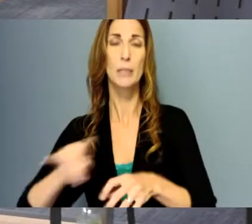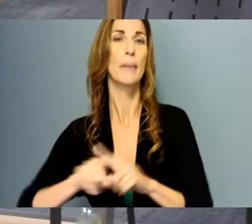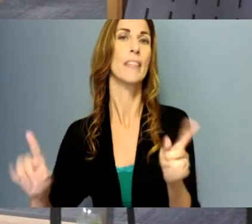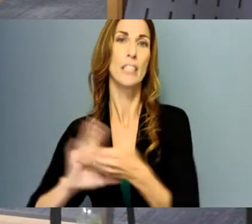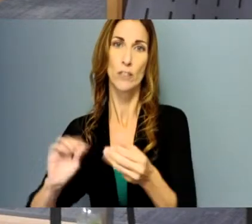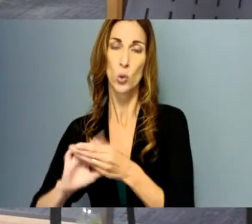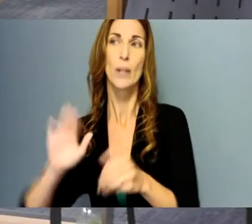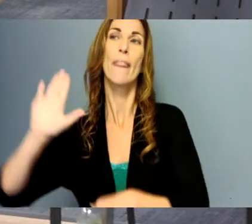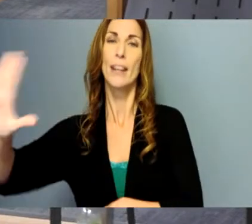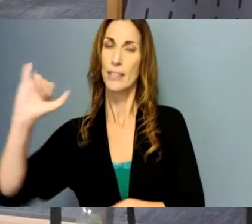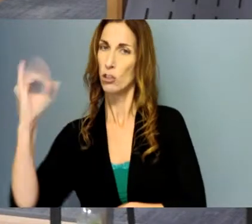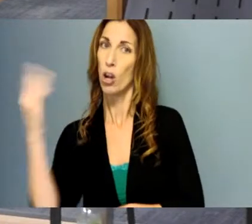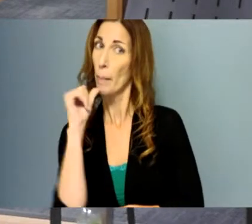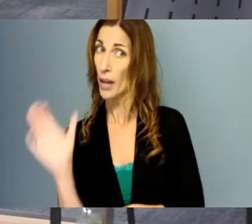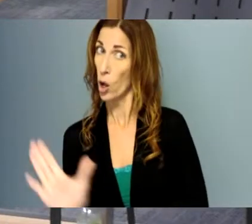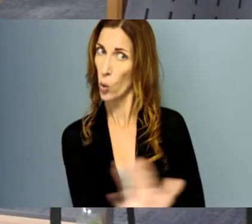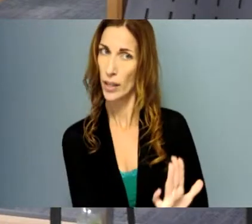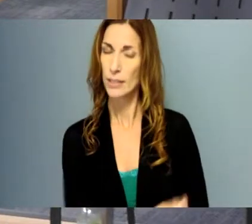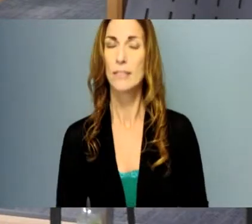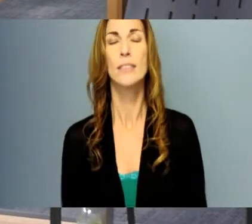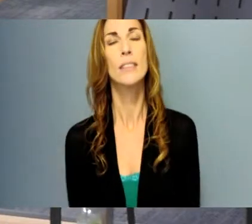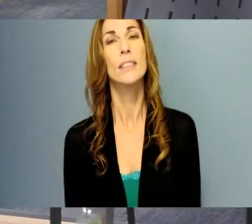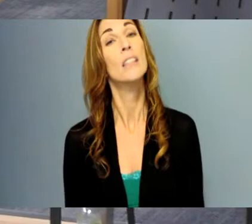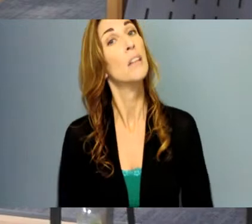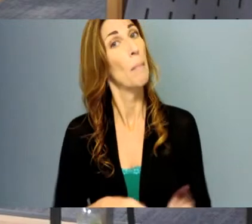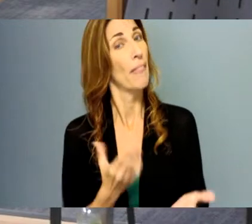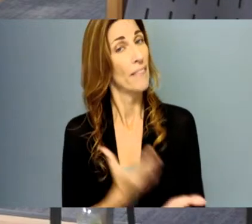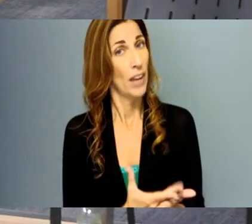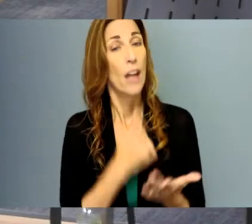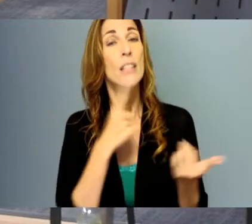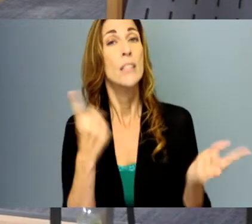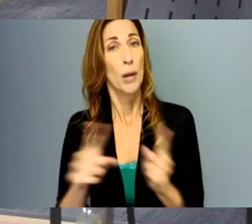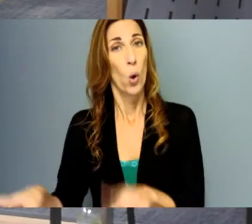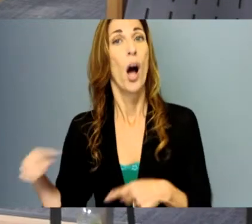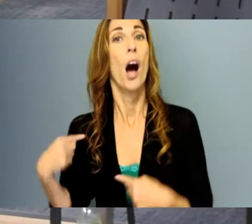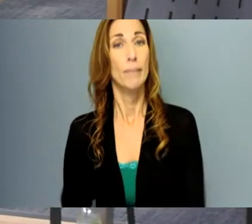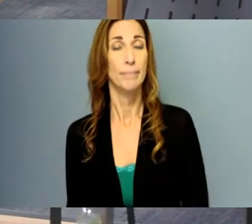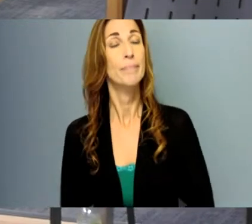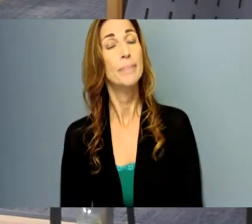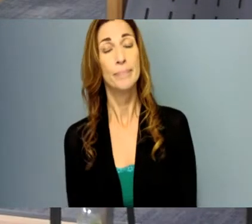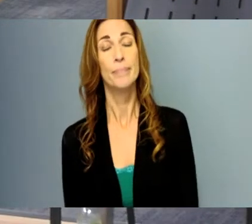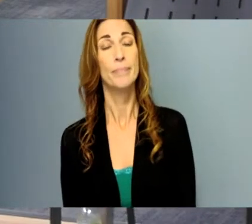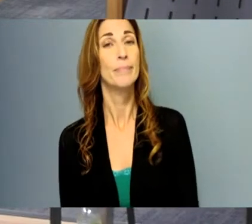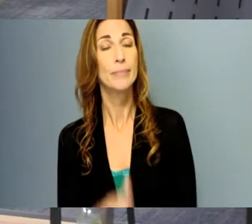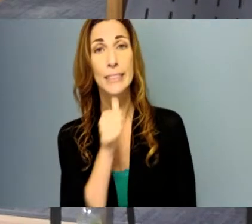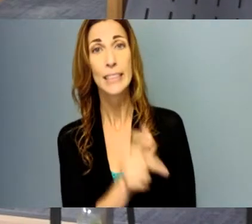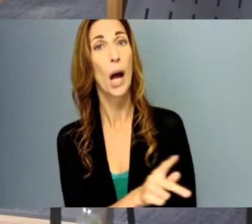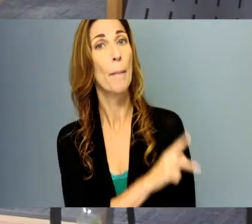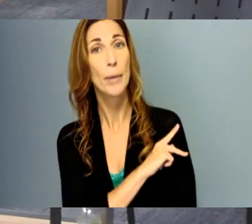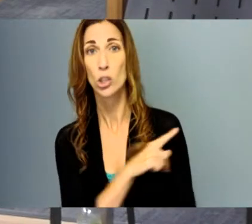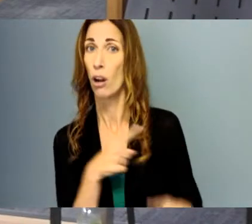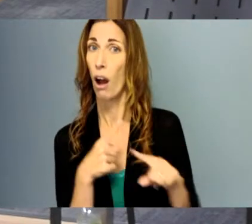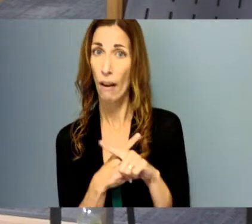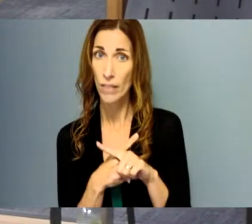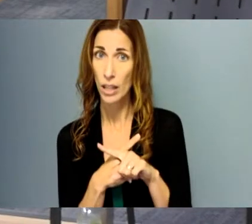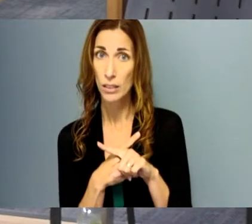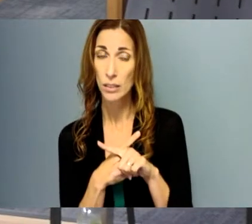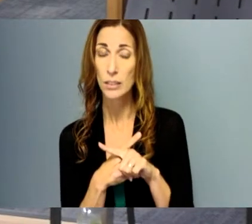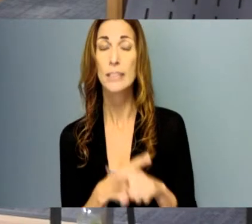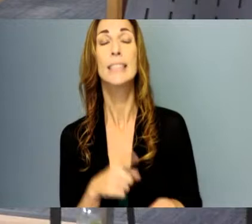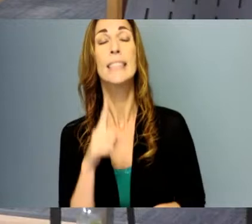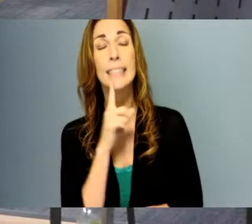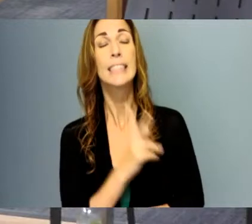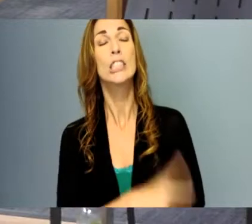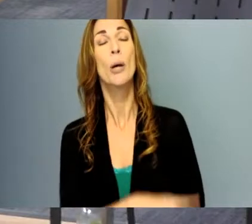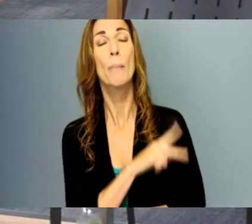That's their job, not yours. But the fact is, it's been going on. And it's not personal conflicts. It's